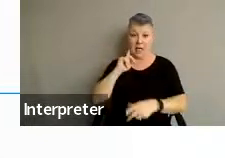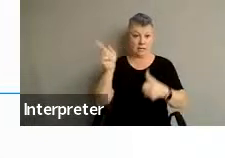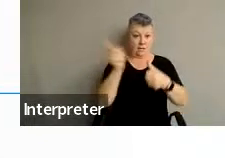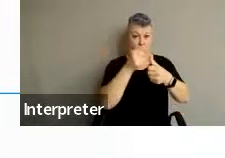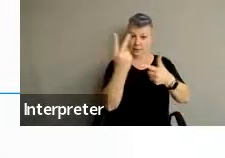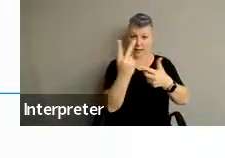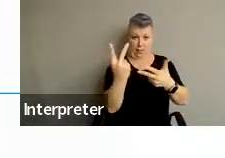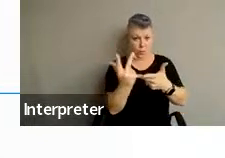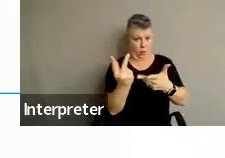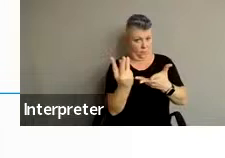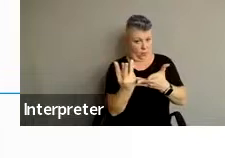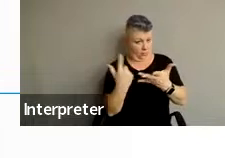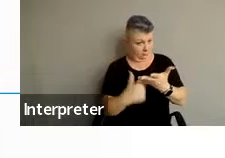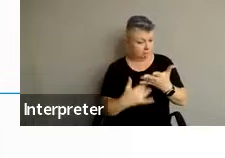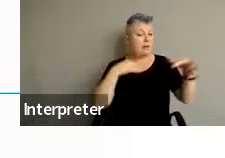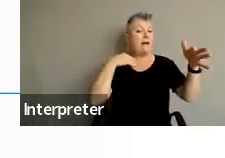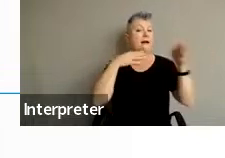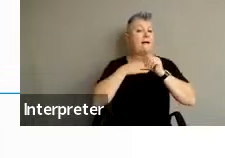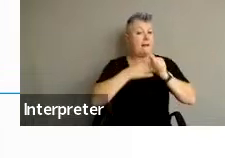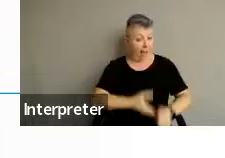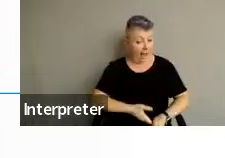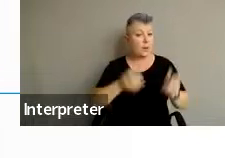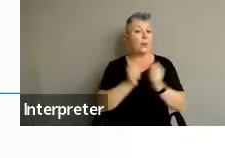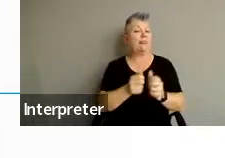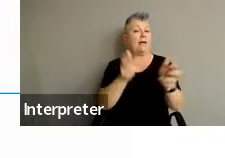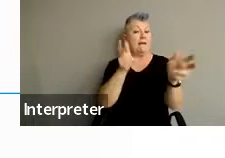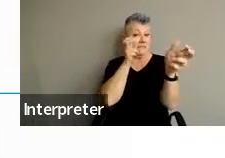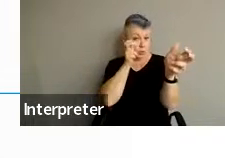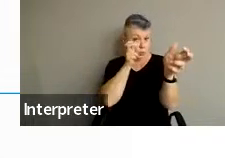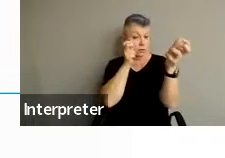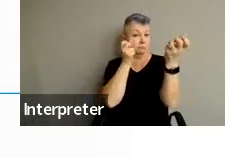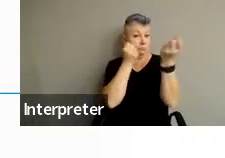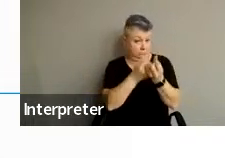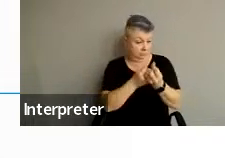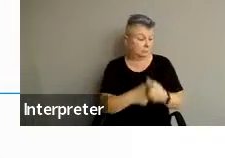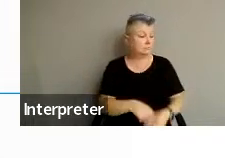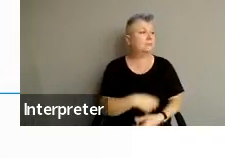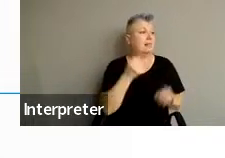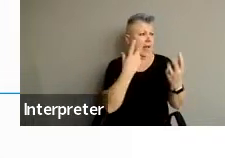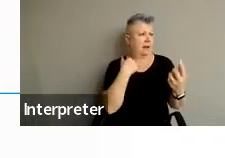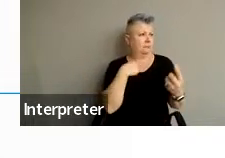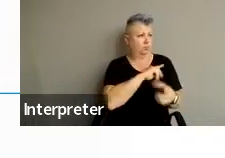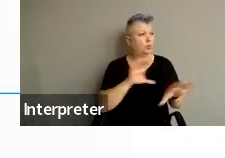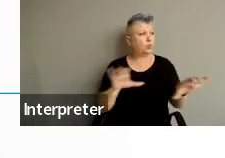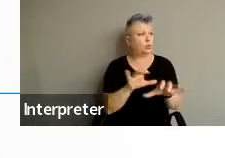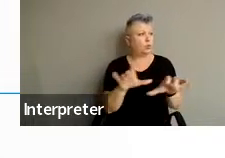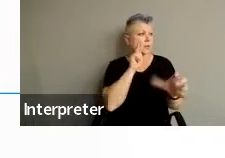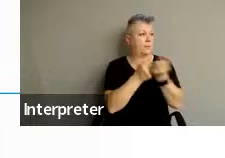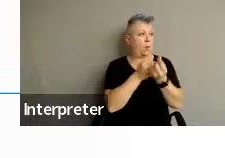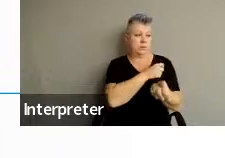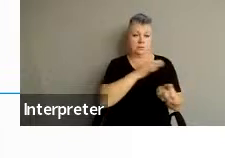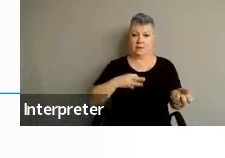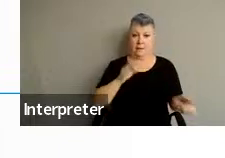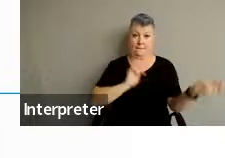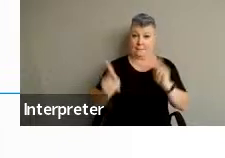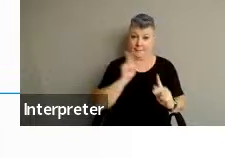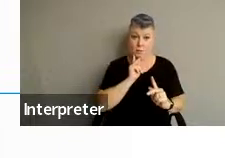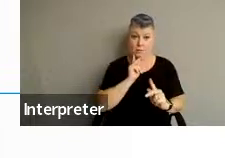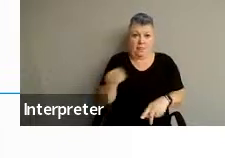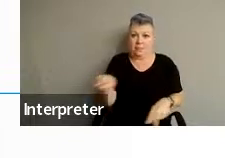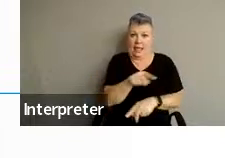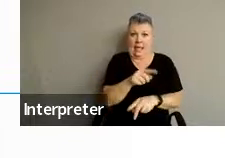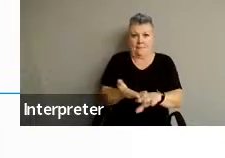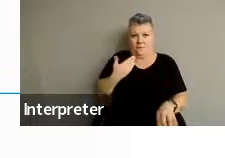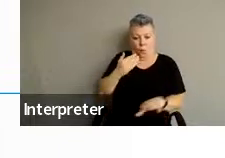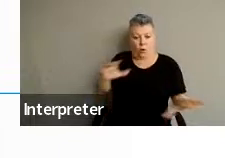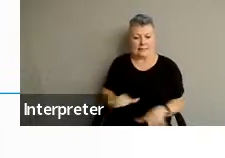visual aids showing start to finish a lot of the things that we do as support staff that people have often done